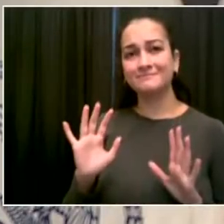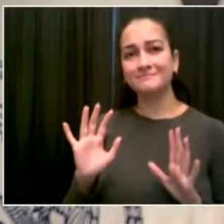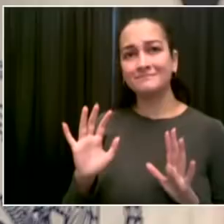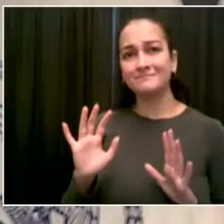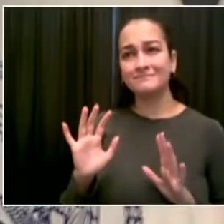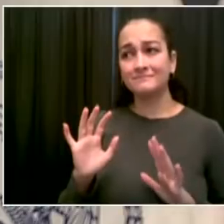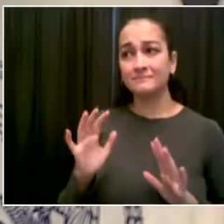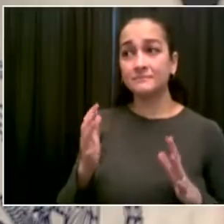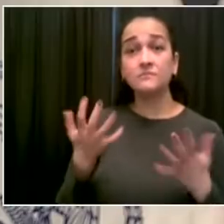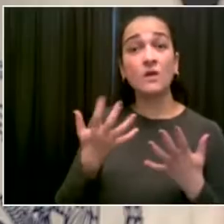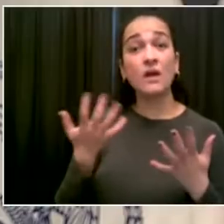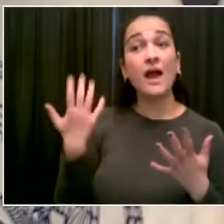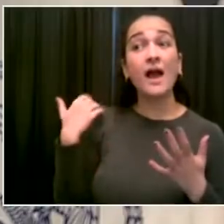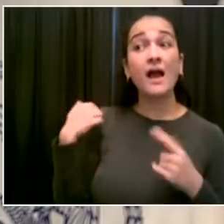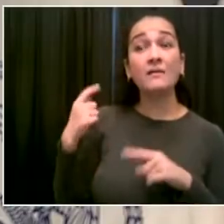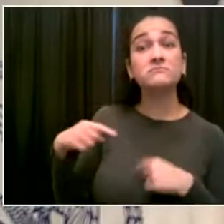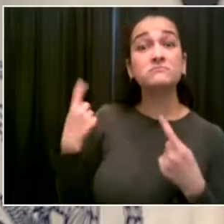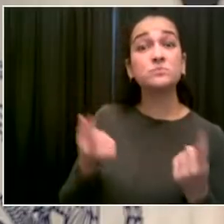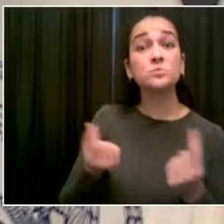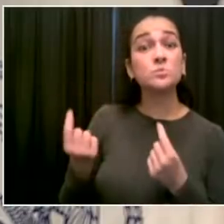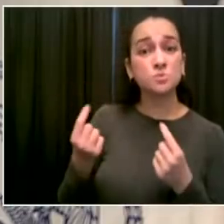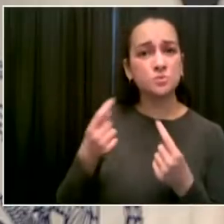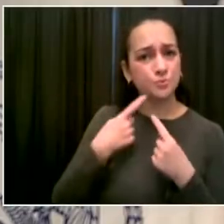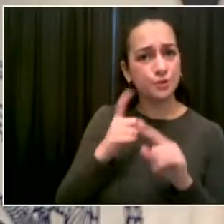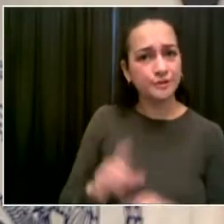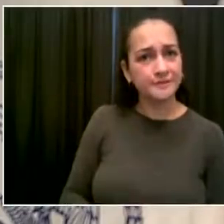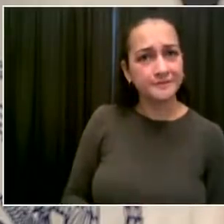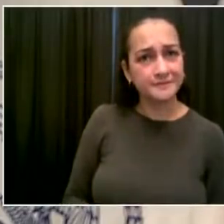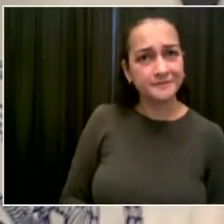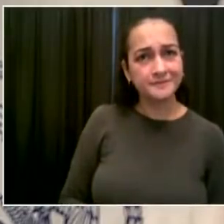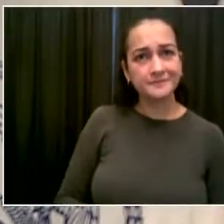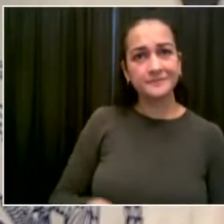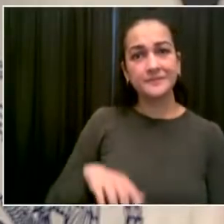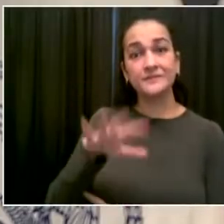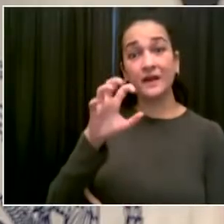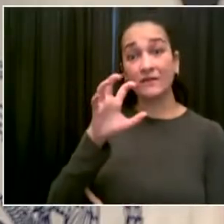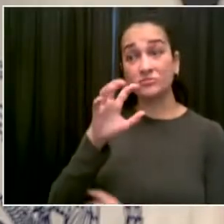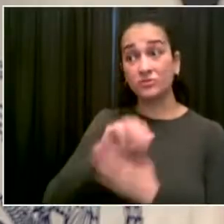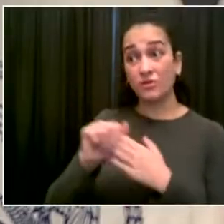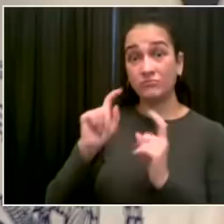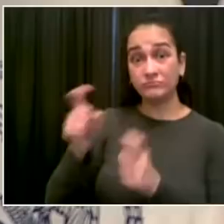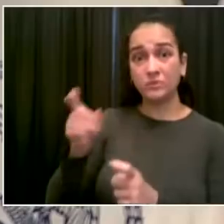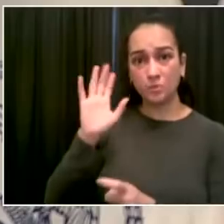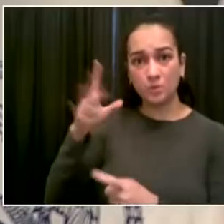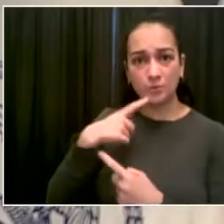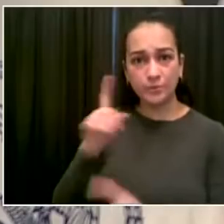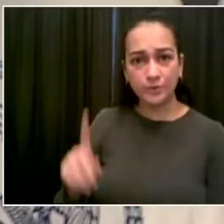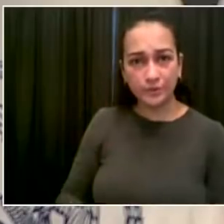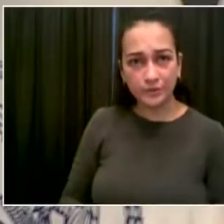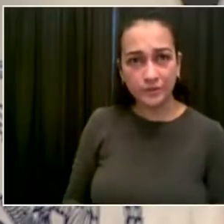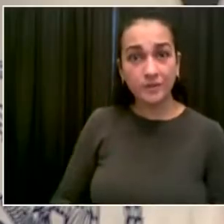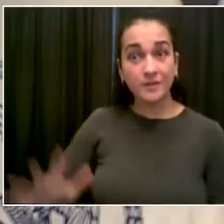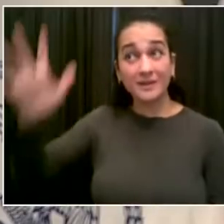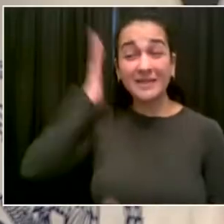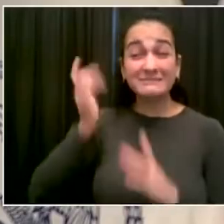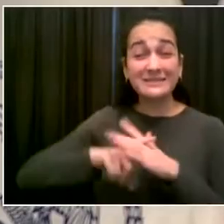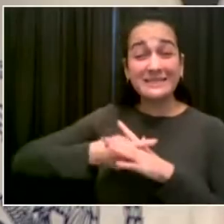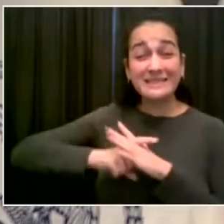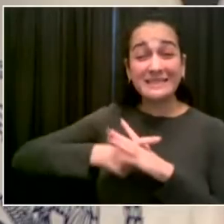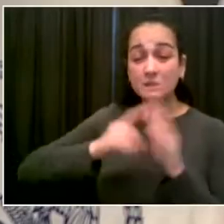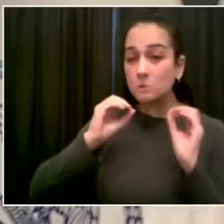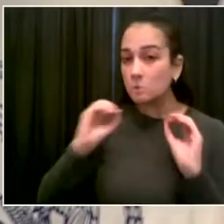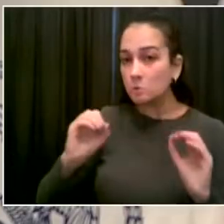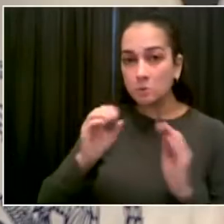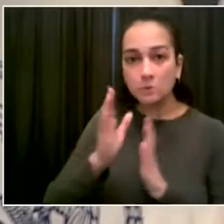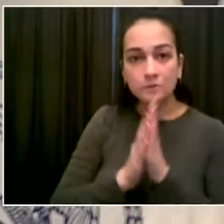upon a time, we had no incentives. Then we added a variety of different incentives. Then we added a $100 incentive. In this particular instance, we think the $500